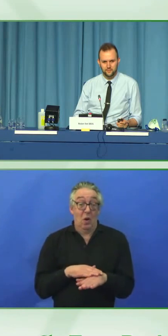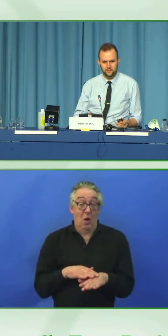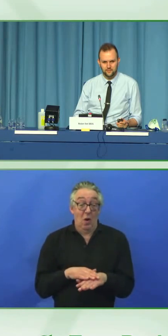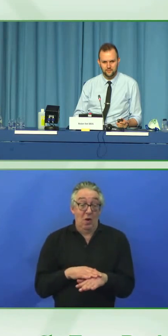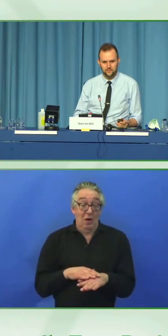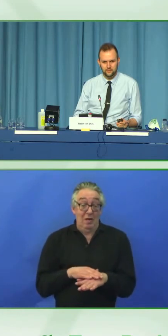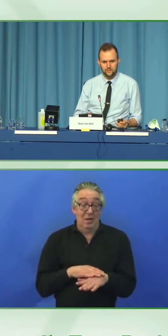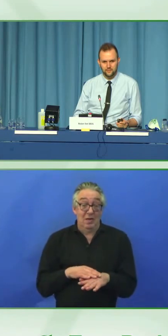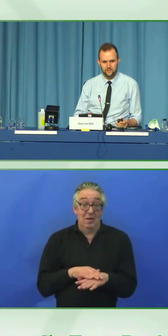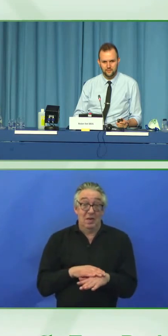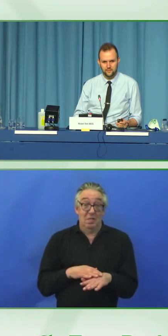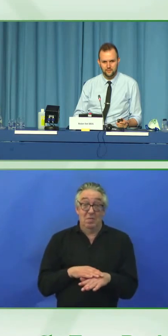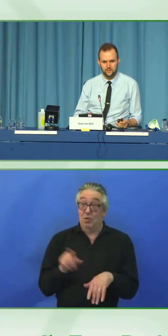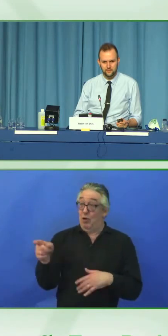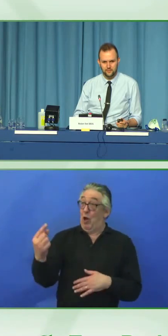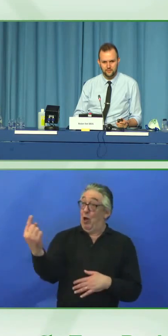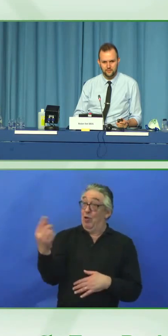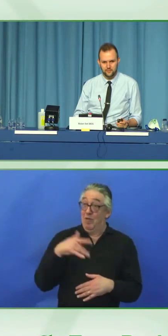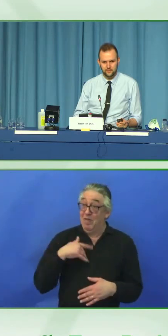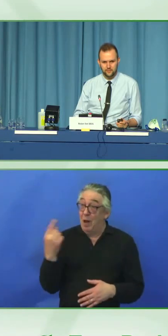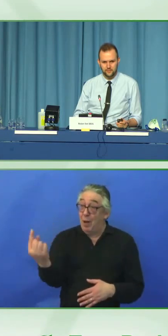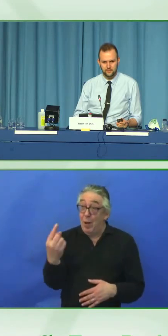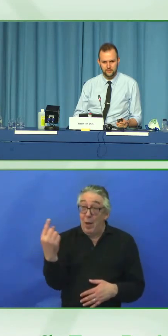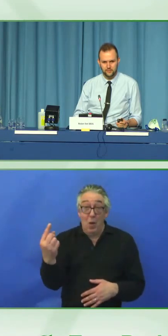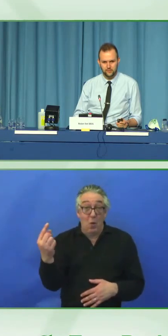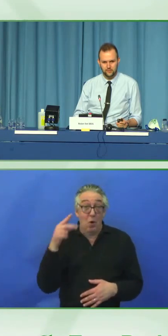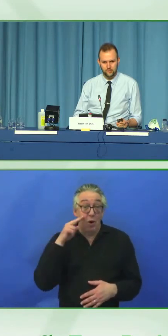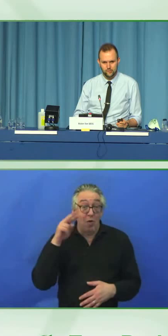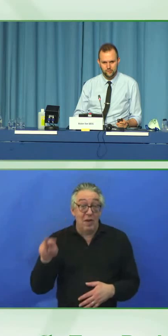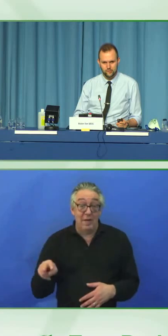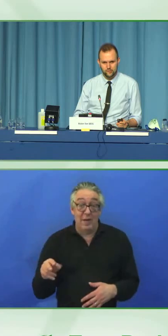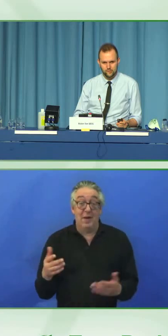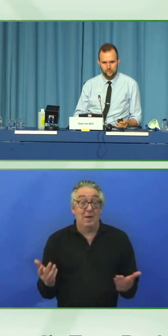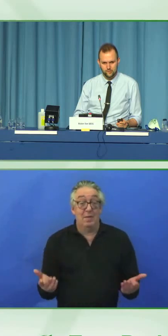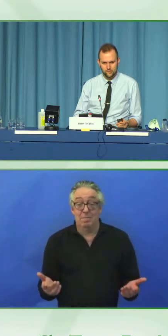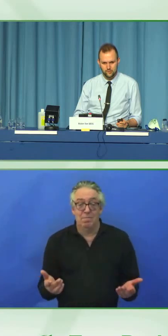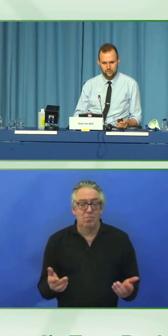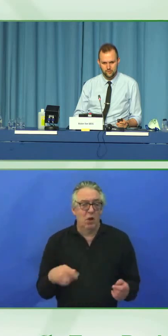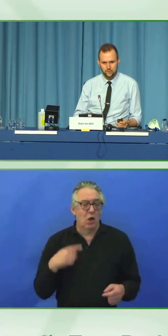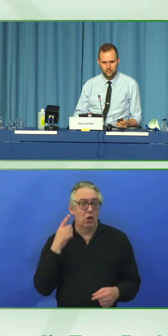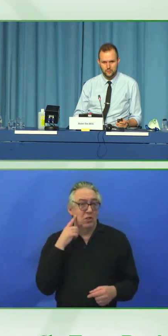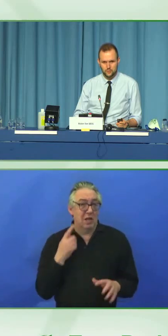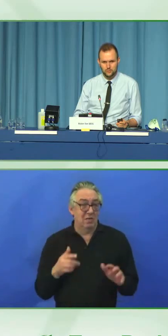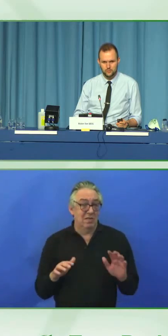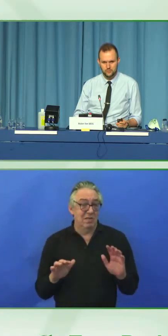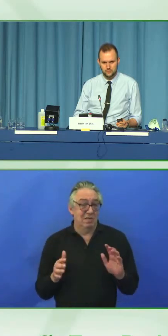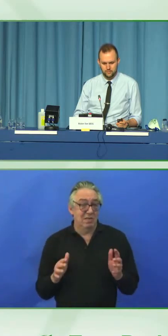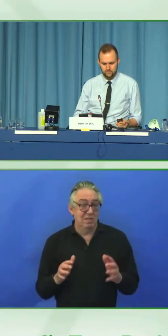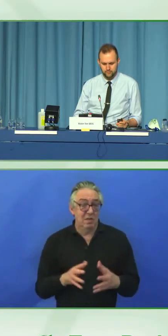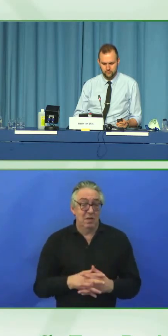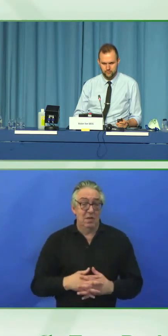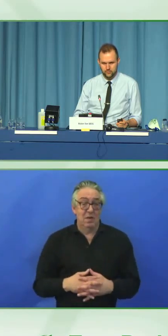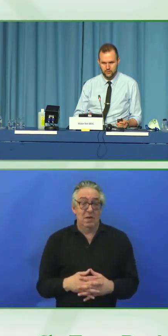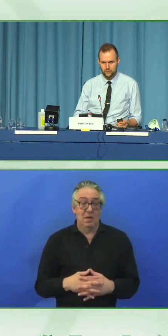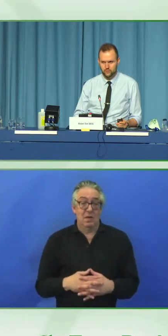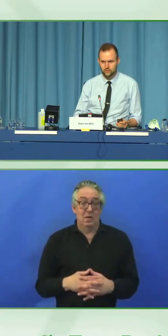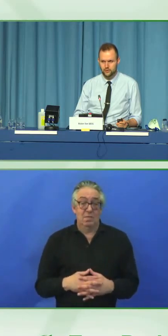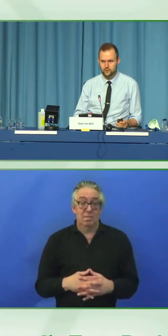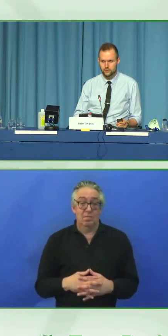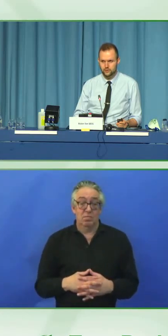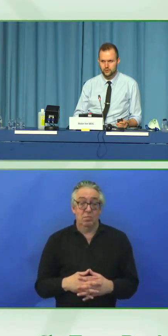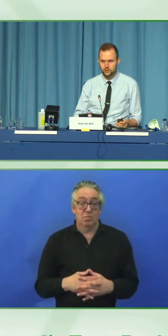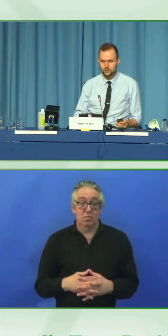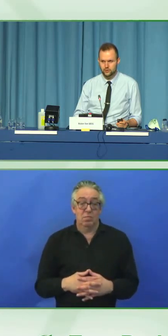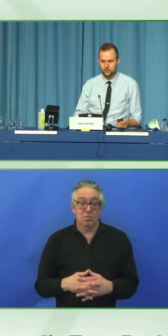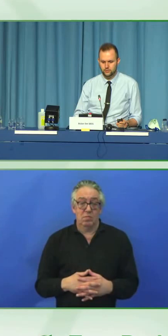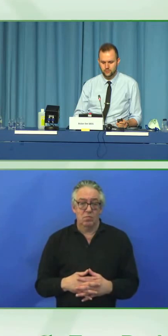out to join you the day that I was due to fly. My wife tested positive for COVID, so I did not think it would be very